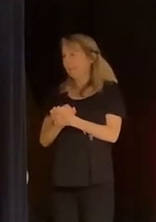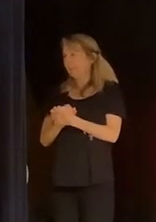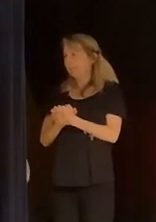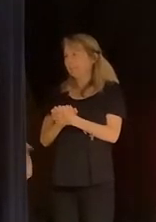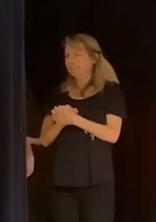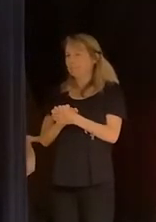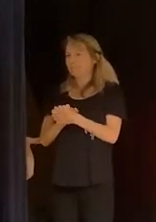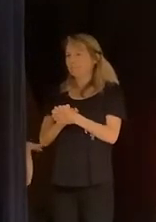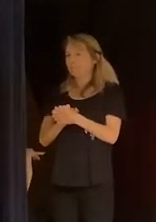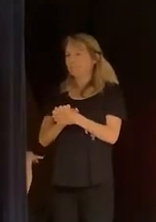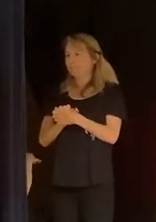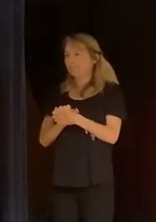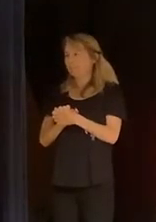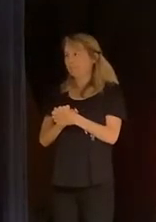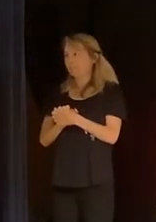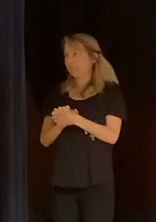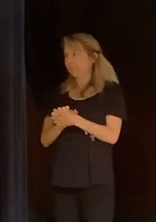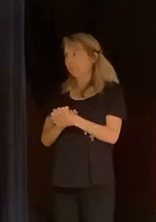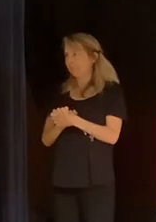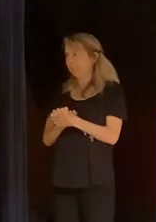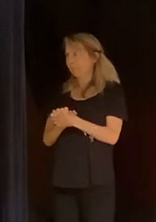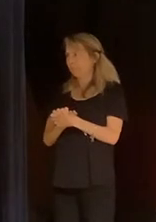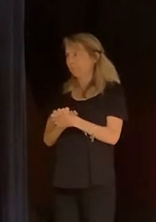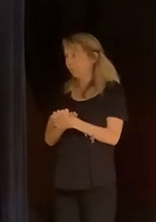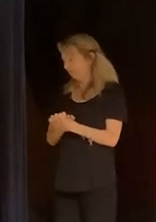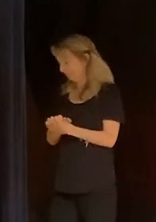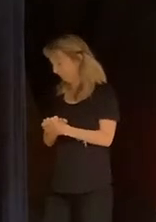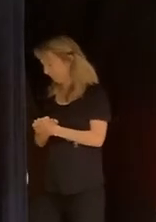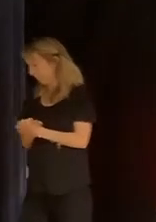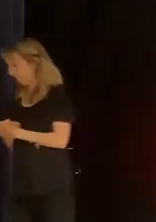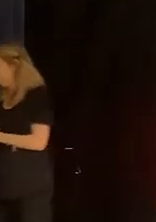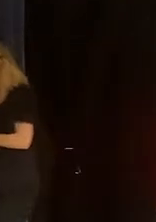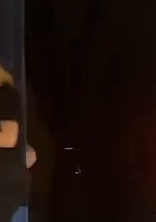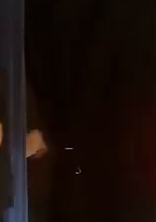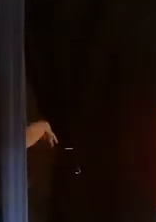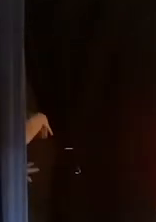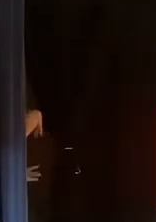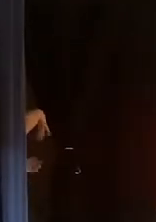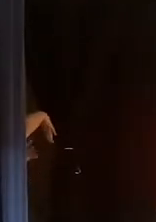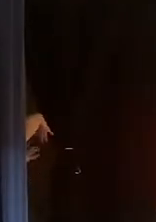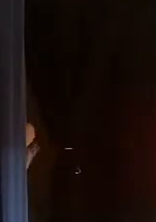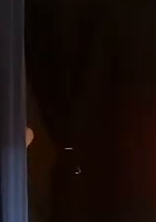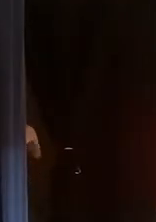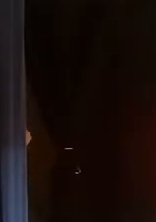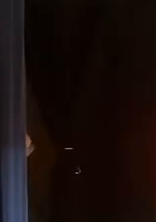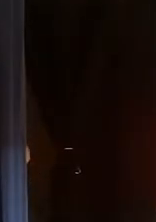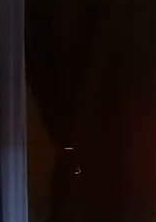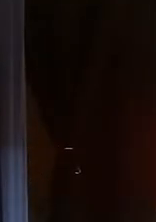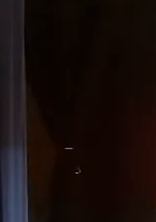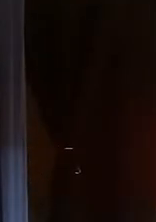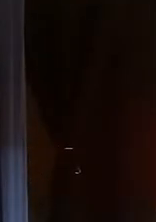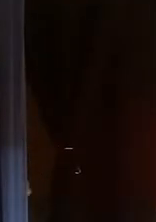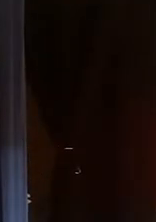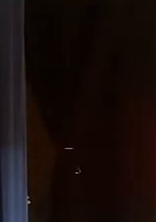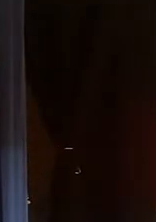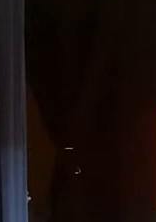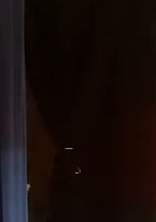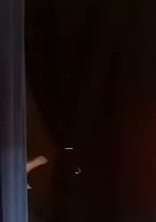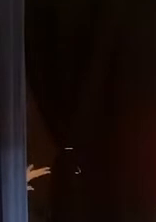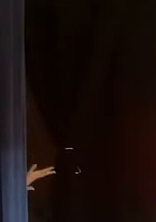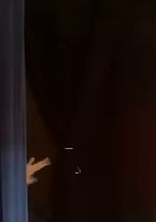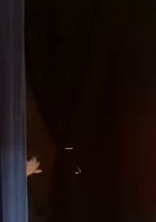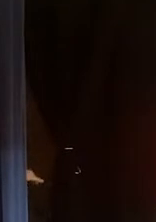the school and to spend some time with all the students, staff, and faculty here at